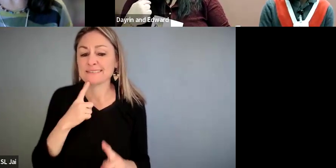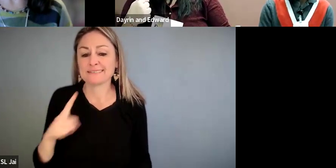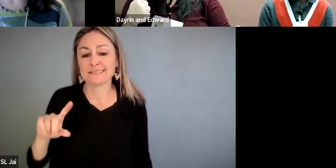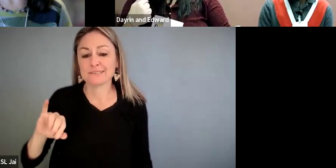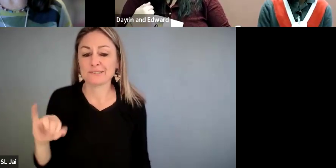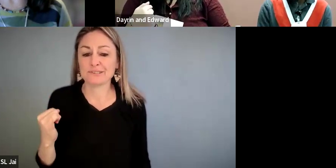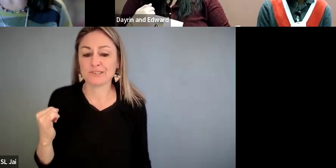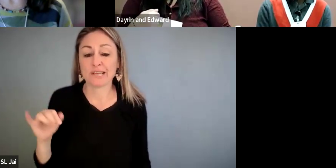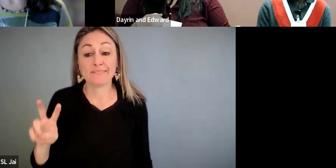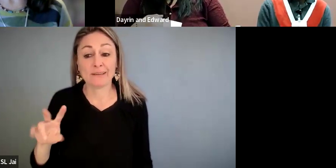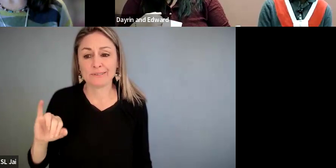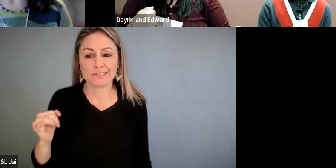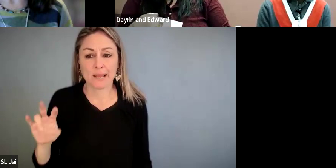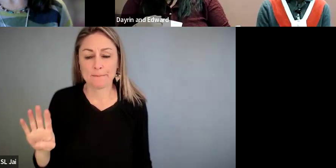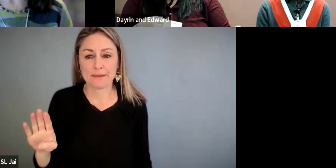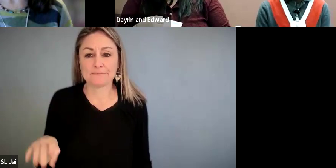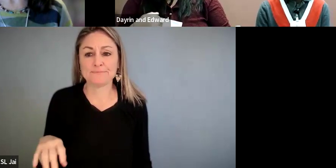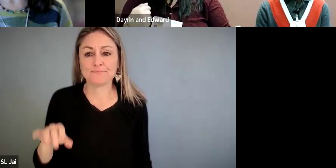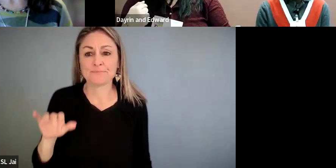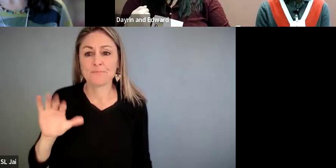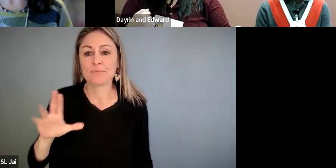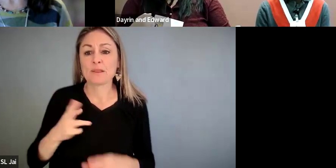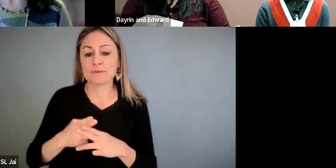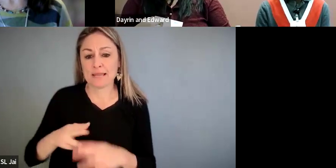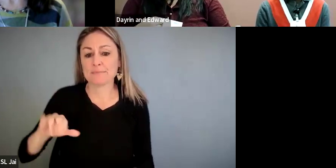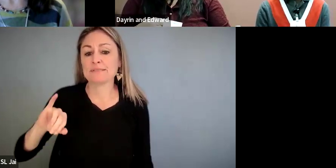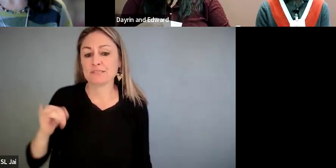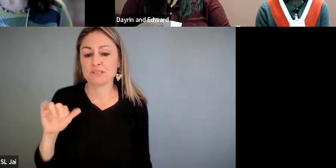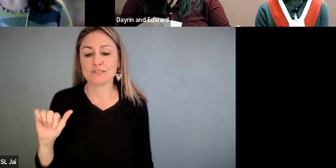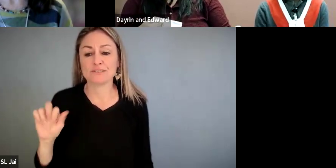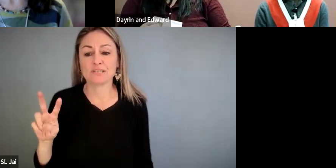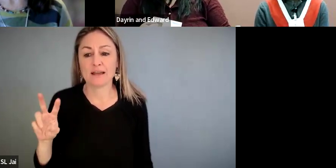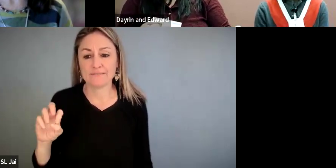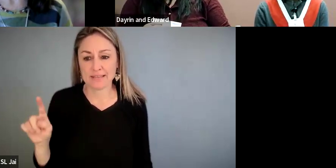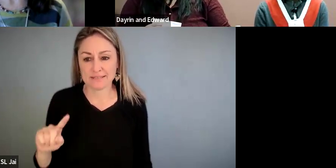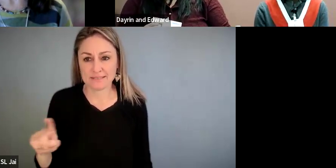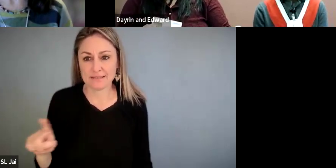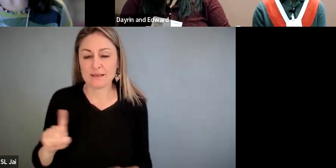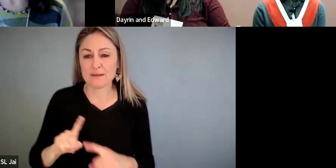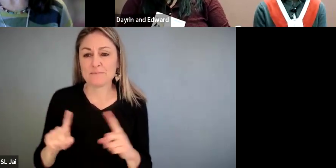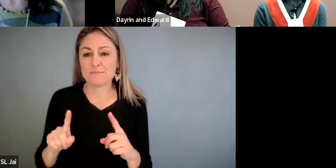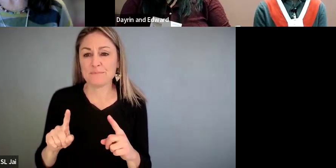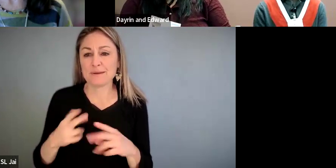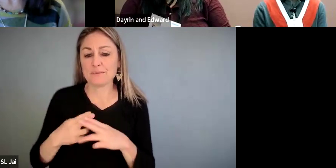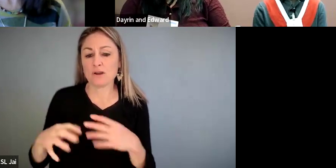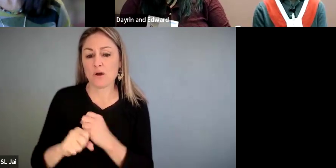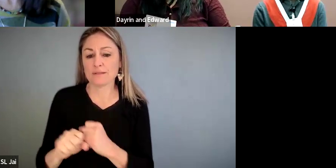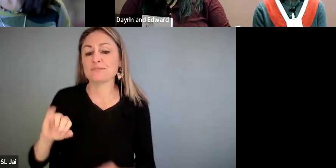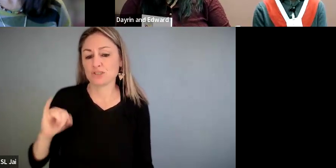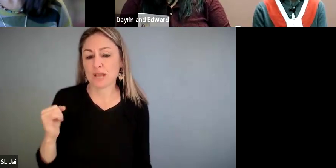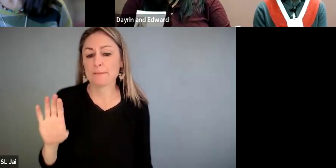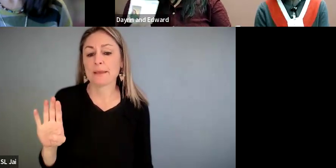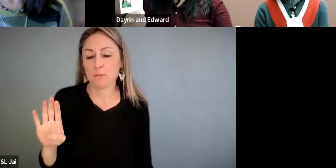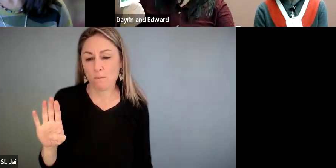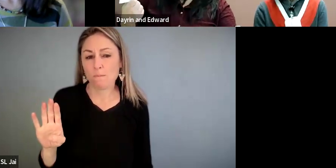his name is Javes, and then next is how we call him, JB.